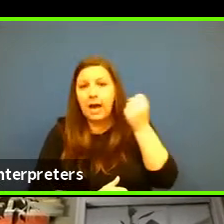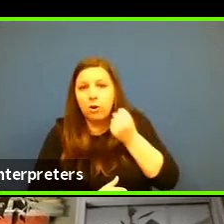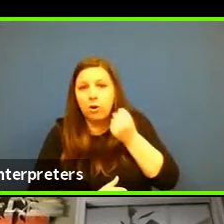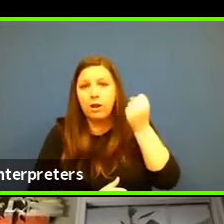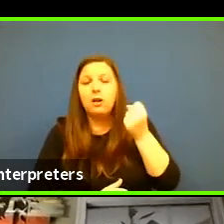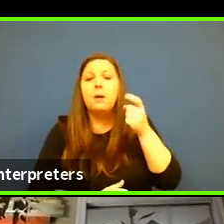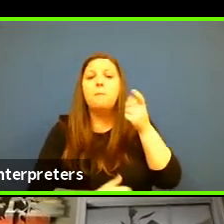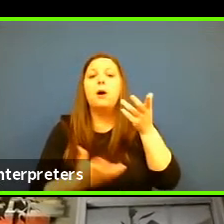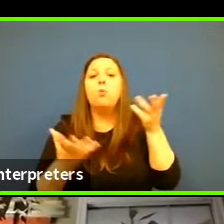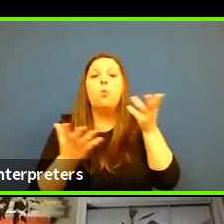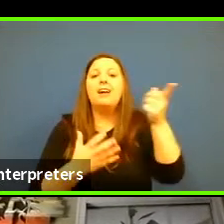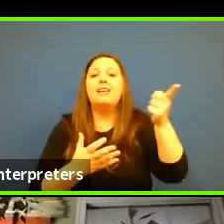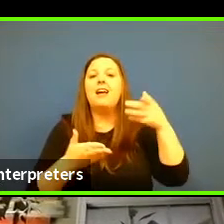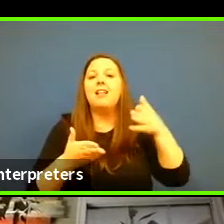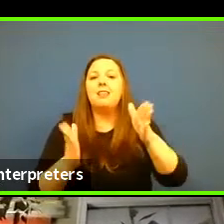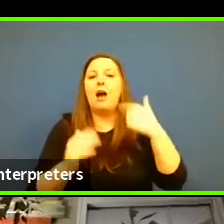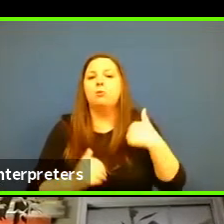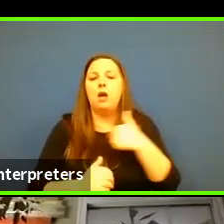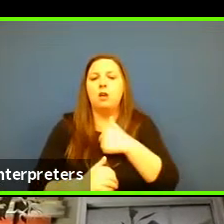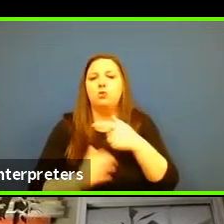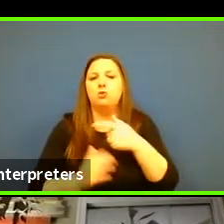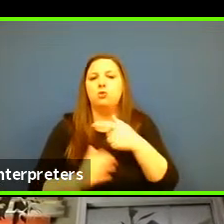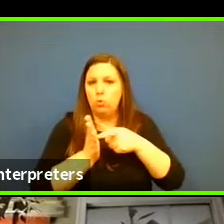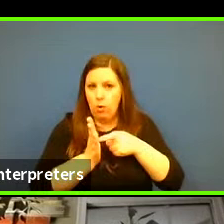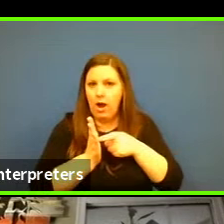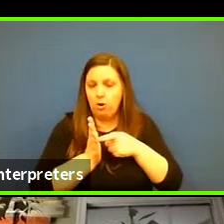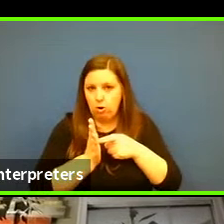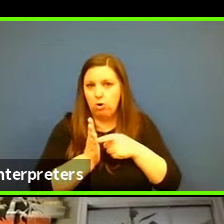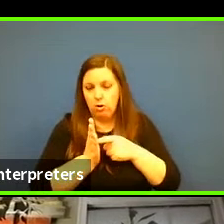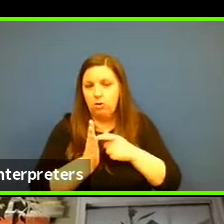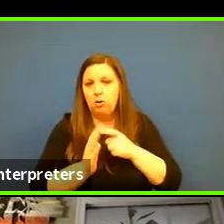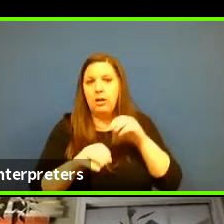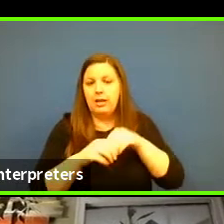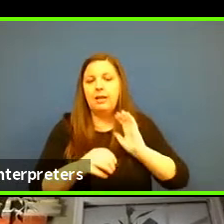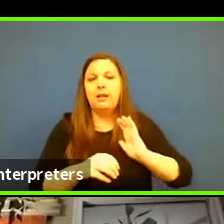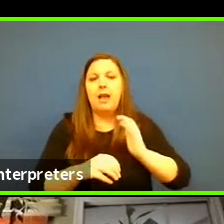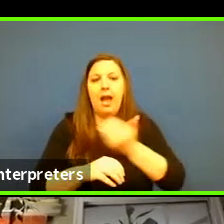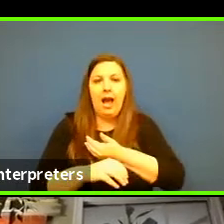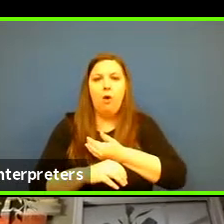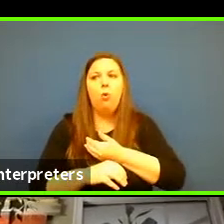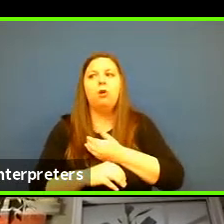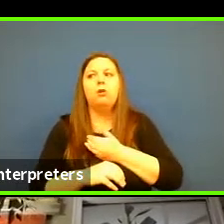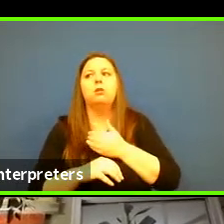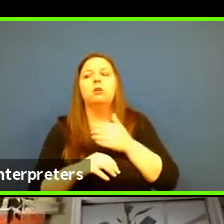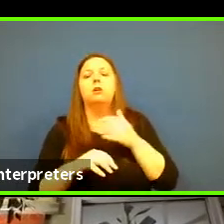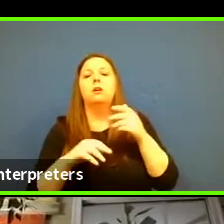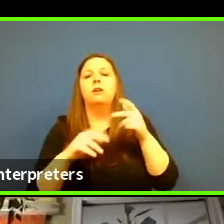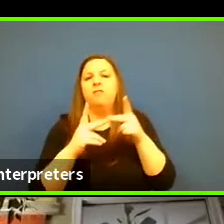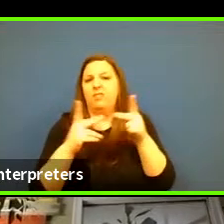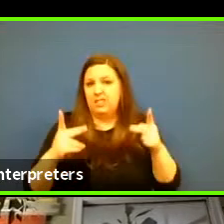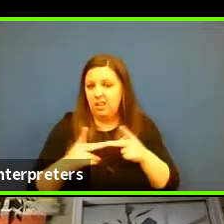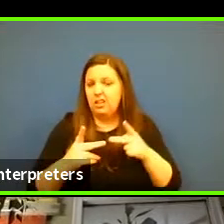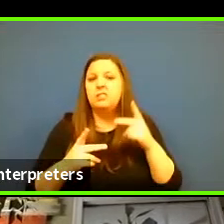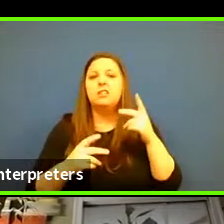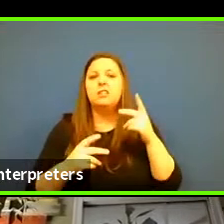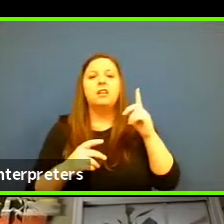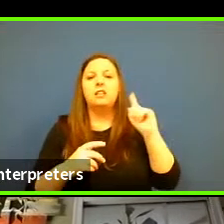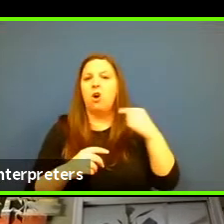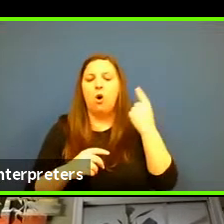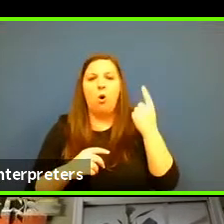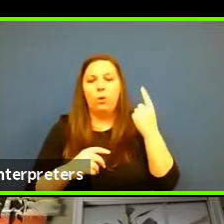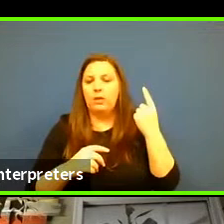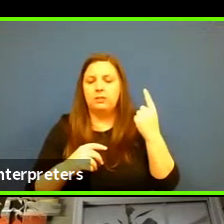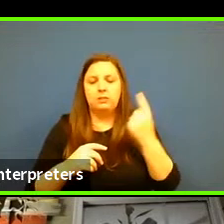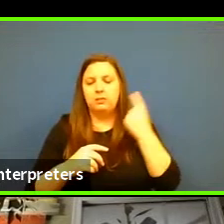what he allows us to require in our own facilities is always an issue when one expires.